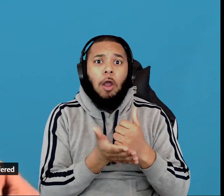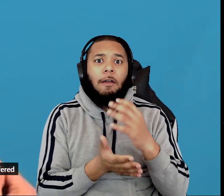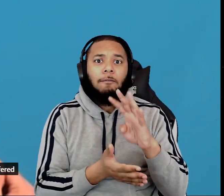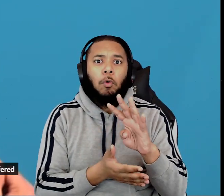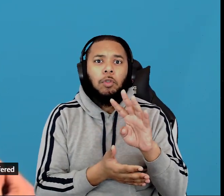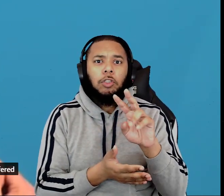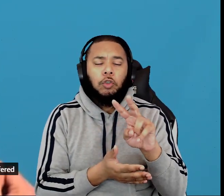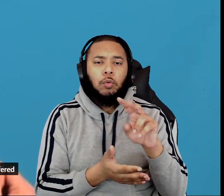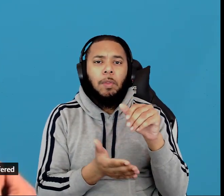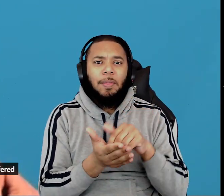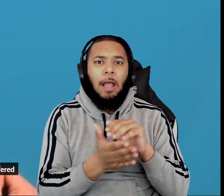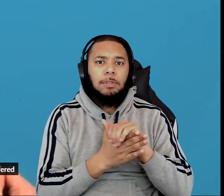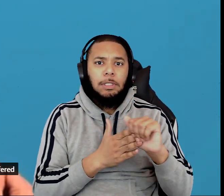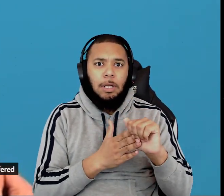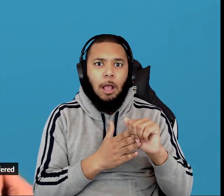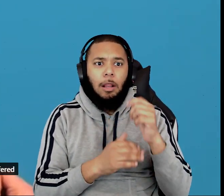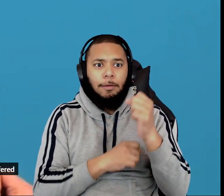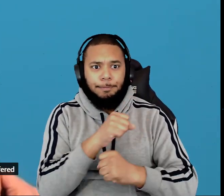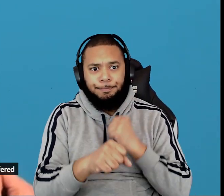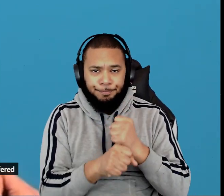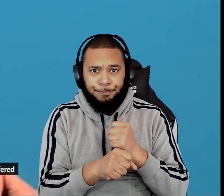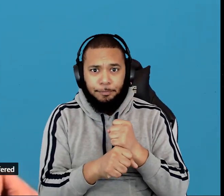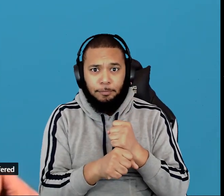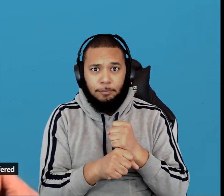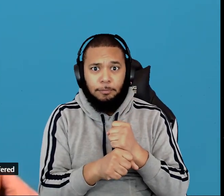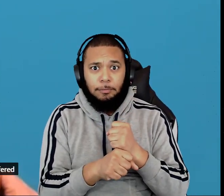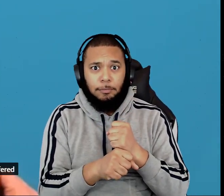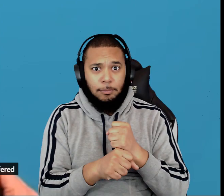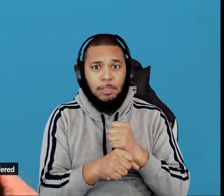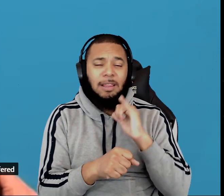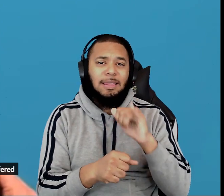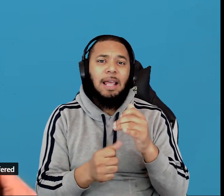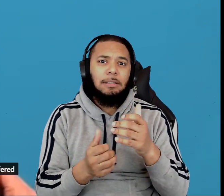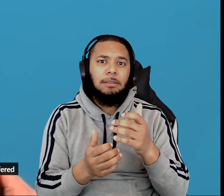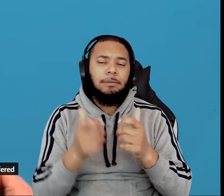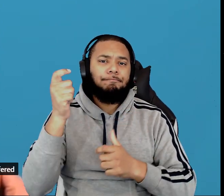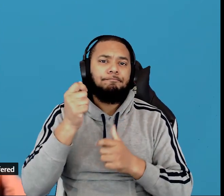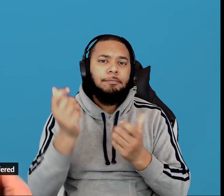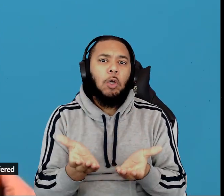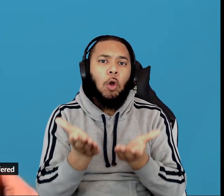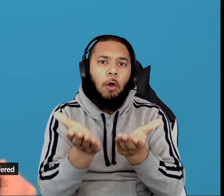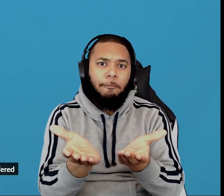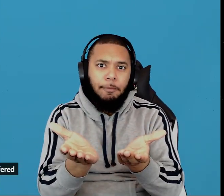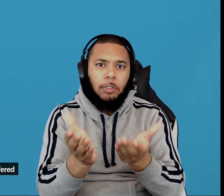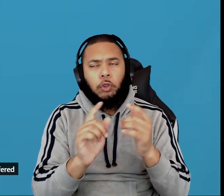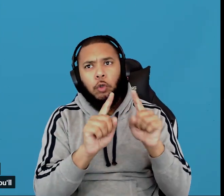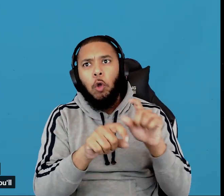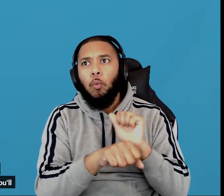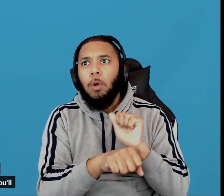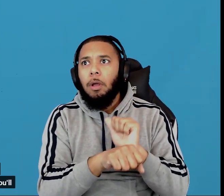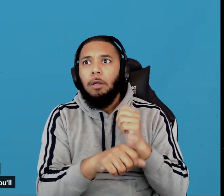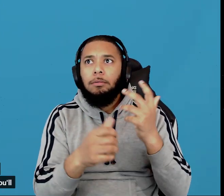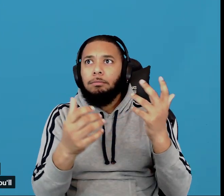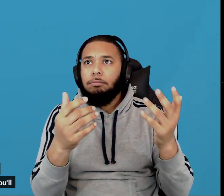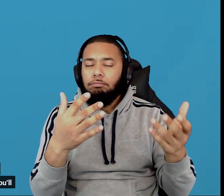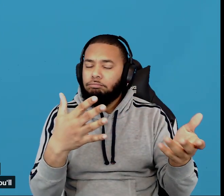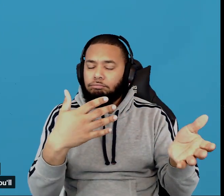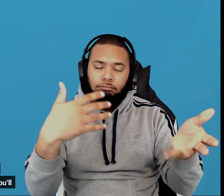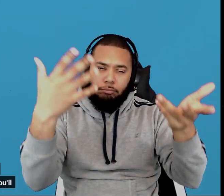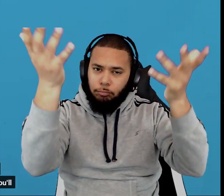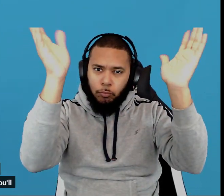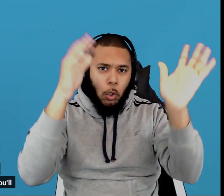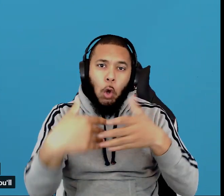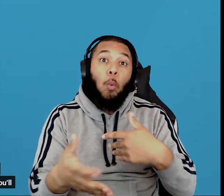per year is the salary that you've been offered to go and work hard at the employer in your